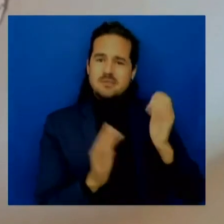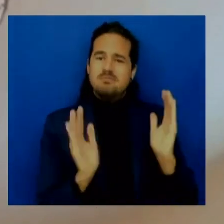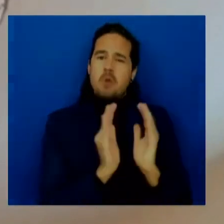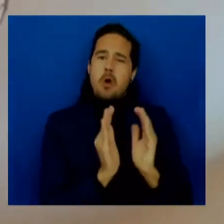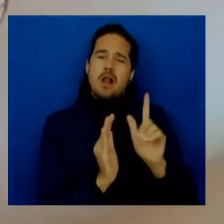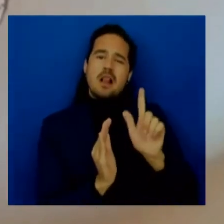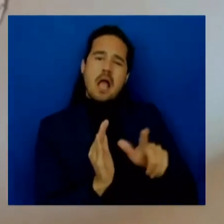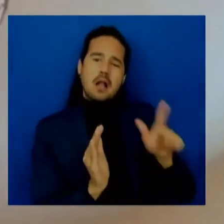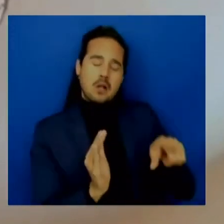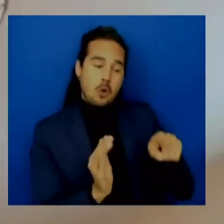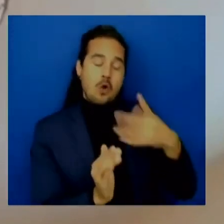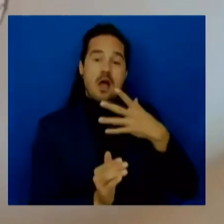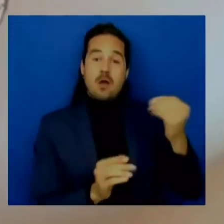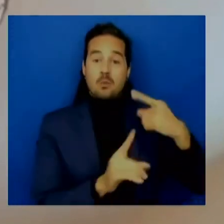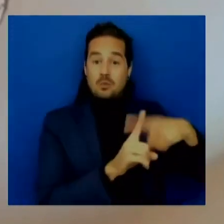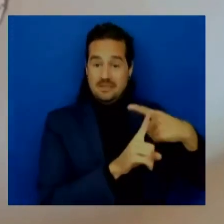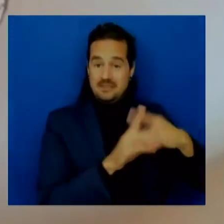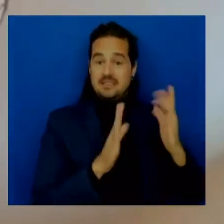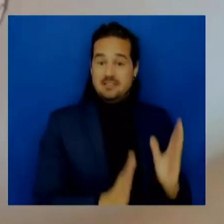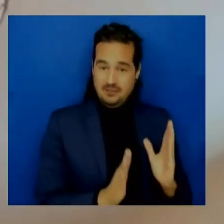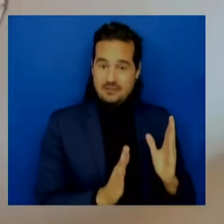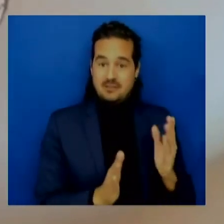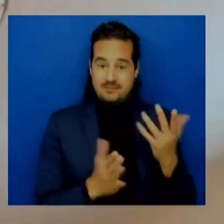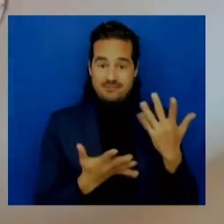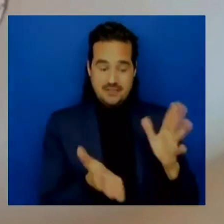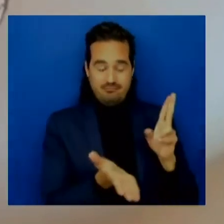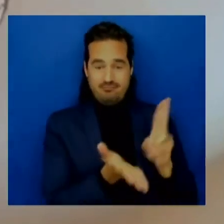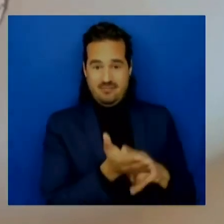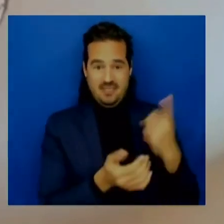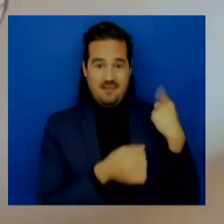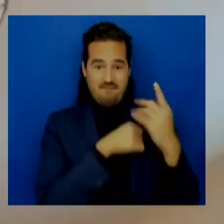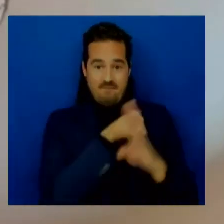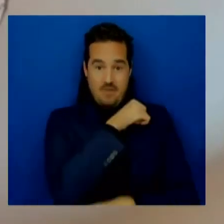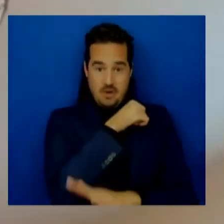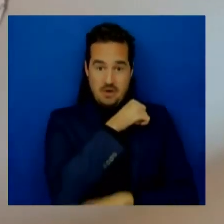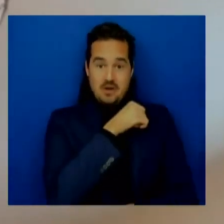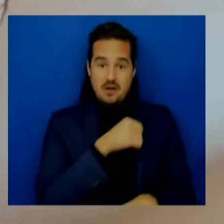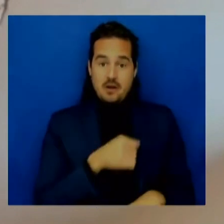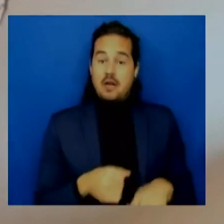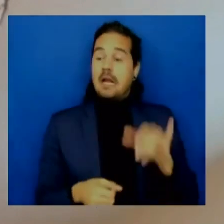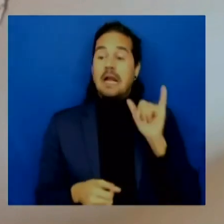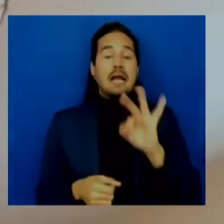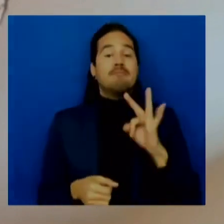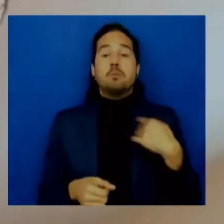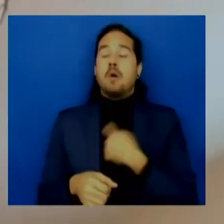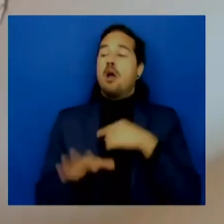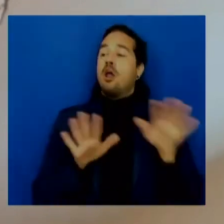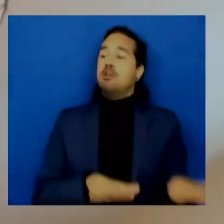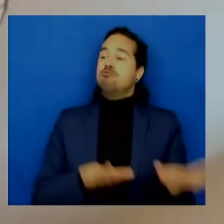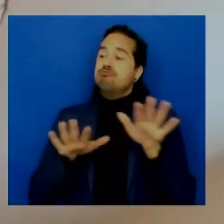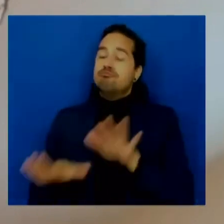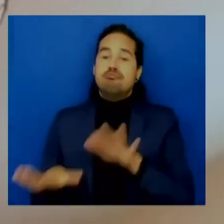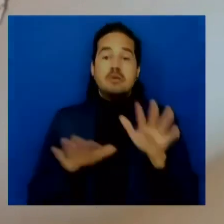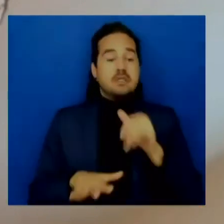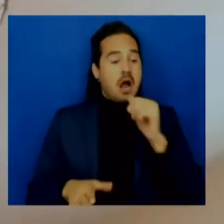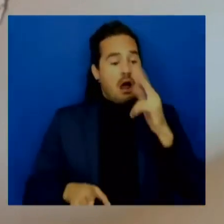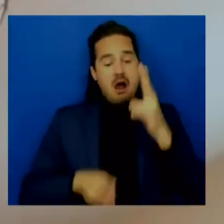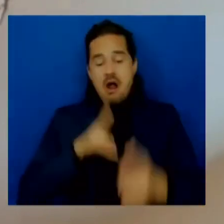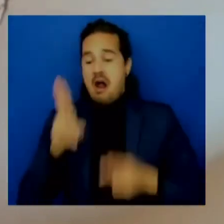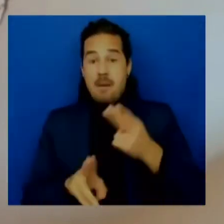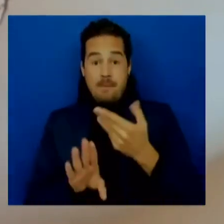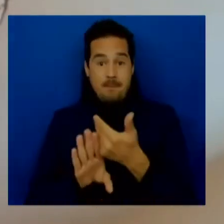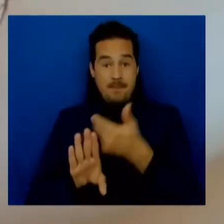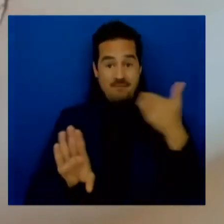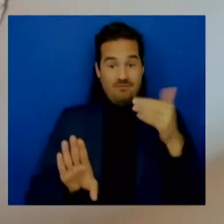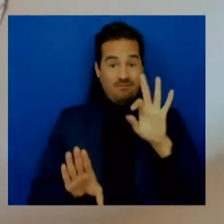in a few days, that lifeline would slip through our fingers and more Californians would suffer. Today, we're able to take another important